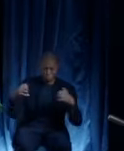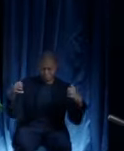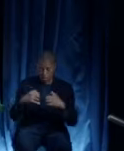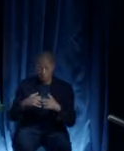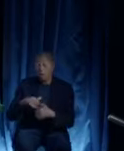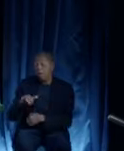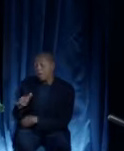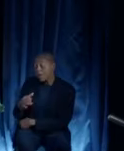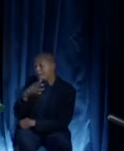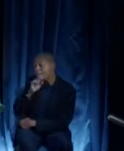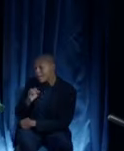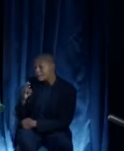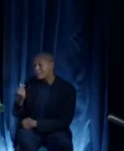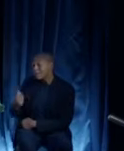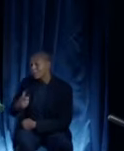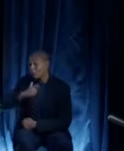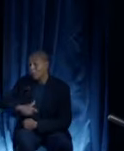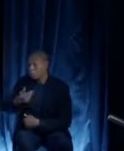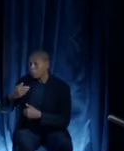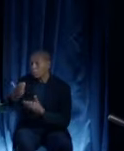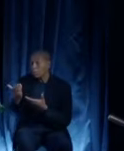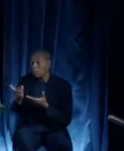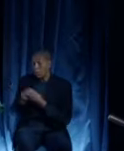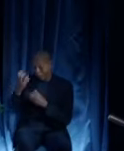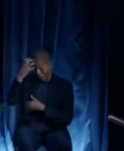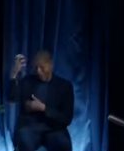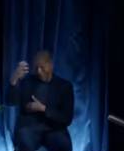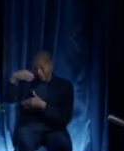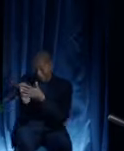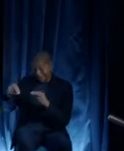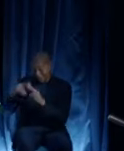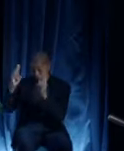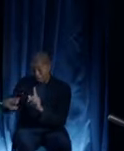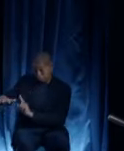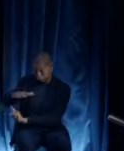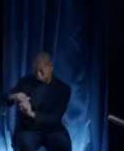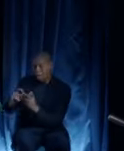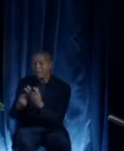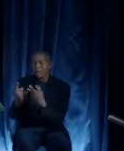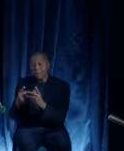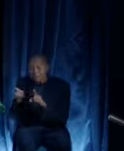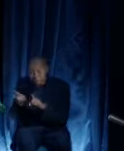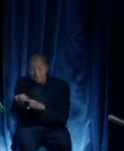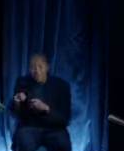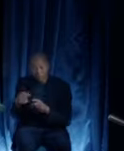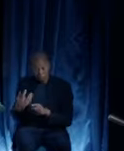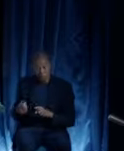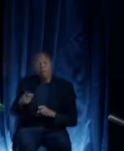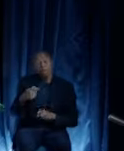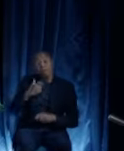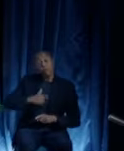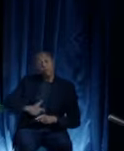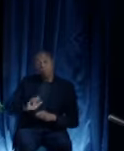there might be some peers who have a role at court and also sit in Parliament. Generally, they are, I would say they're